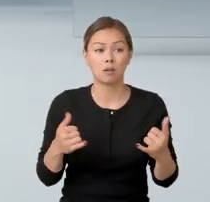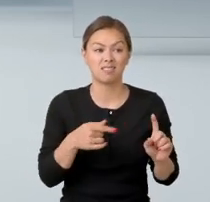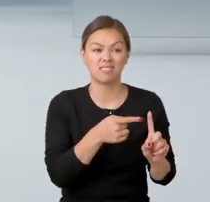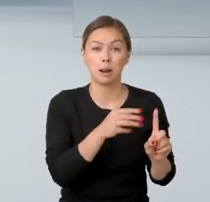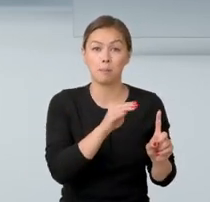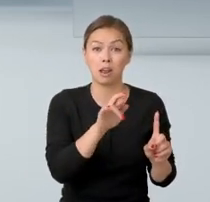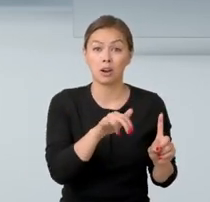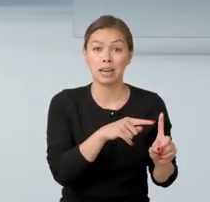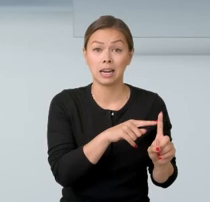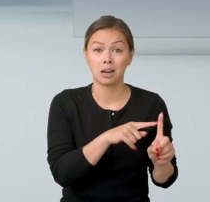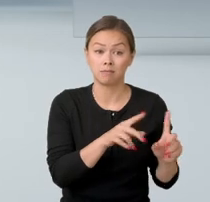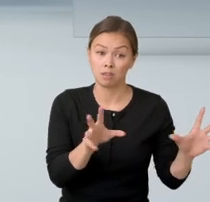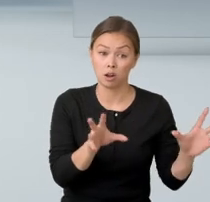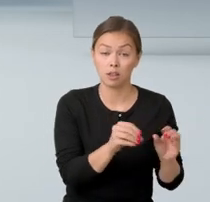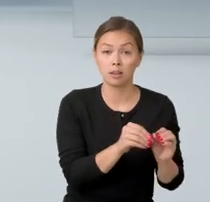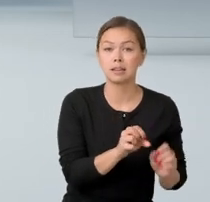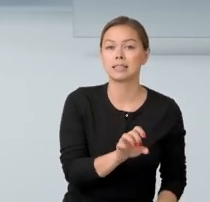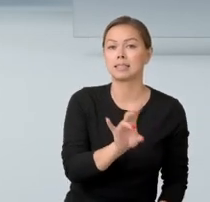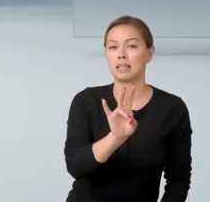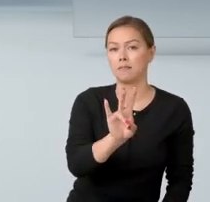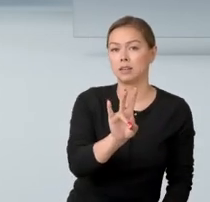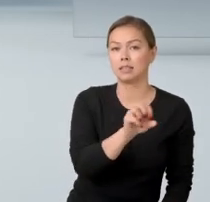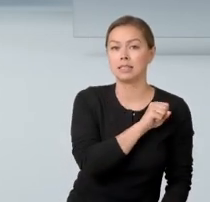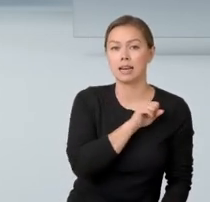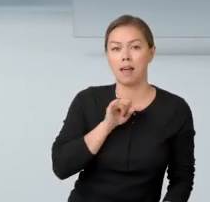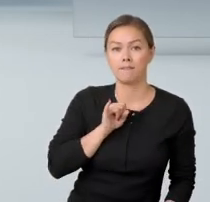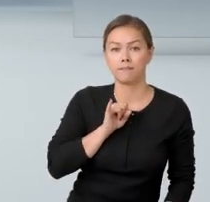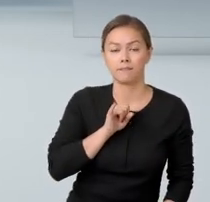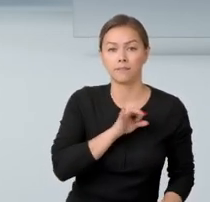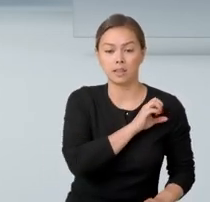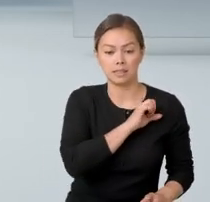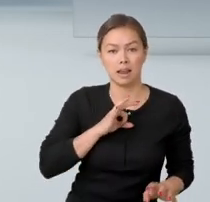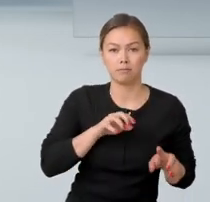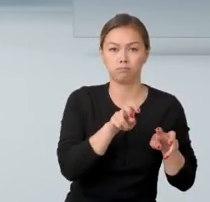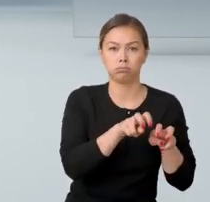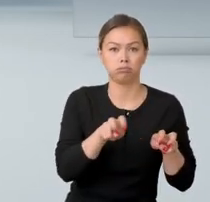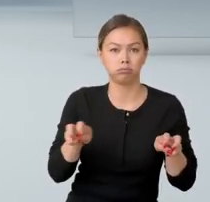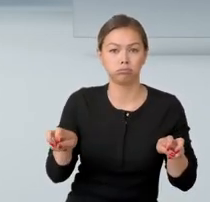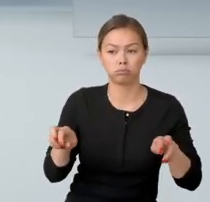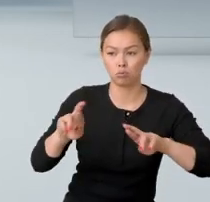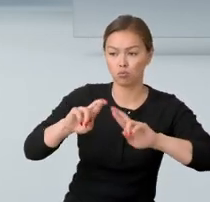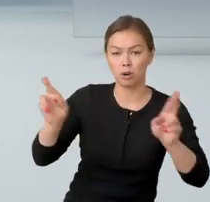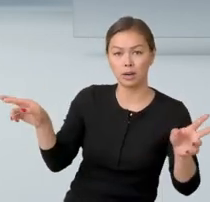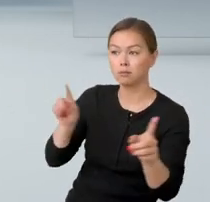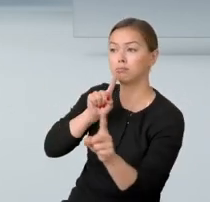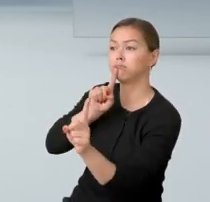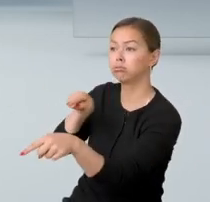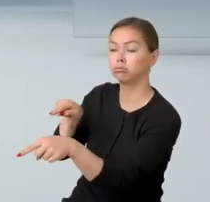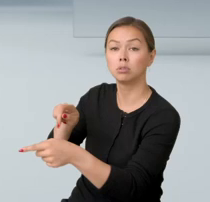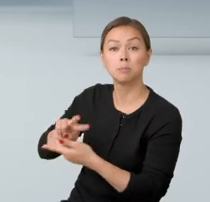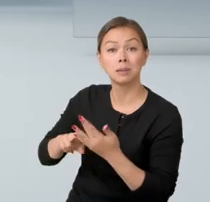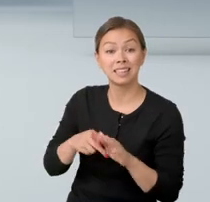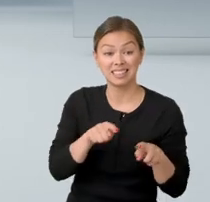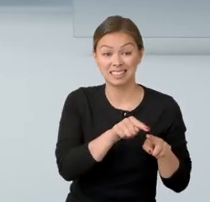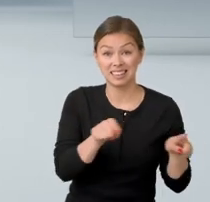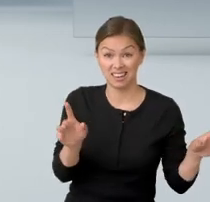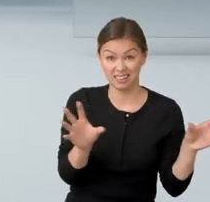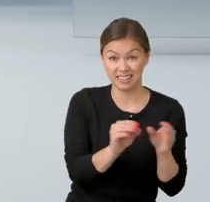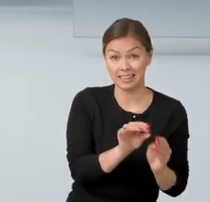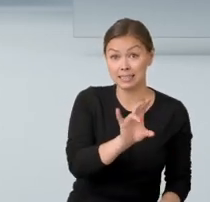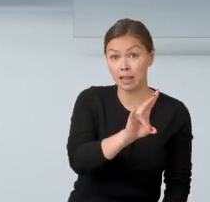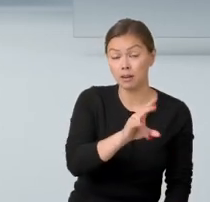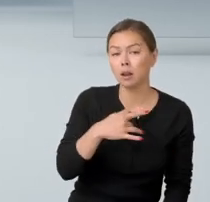she had seven agents to address those requests right and what happened is they were